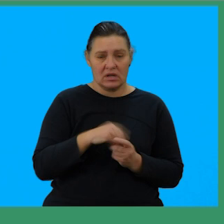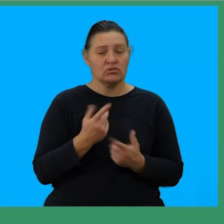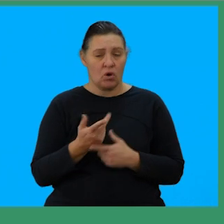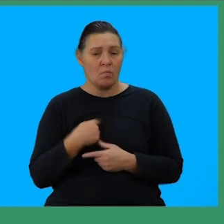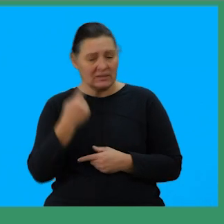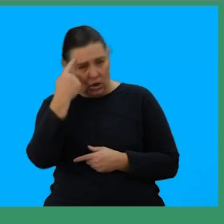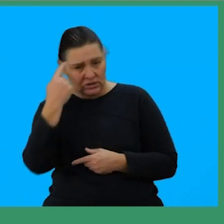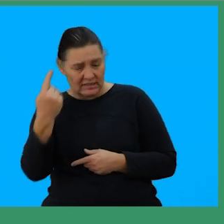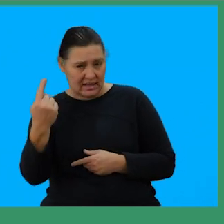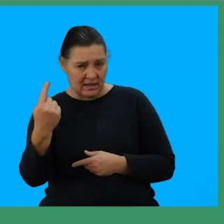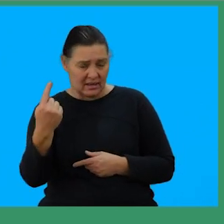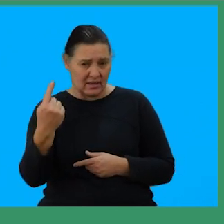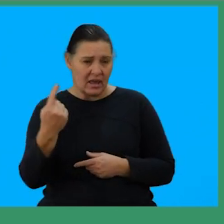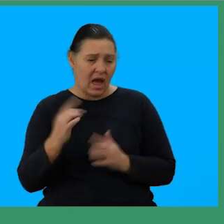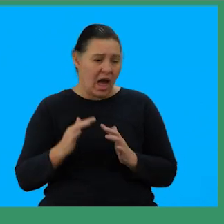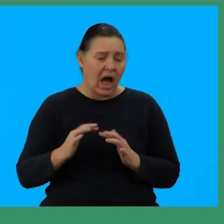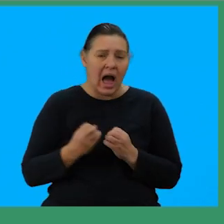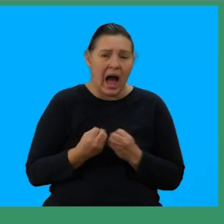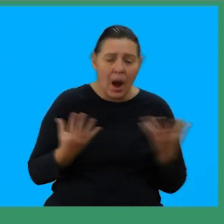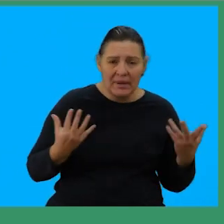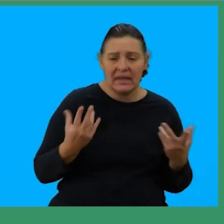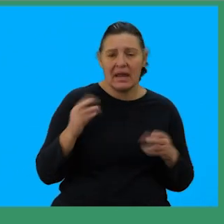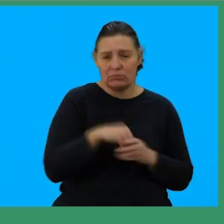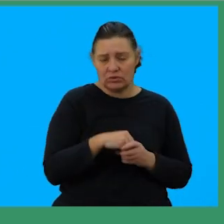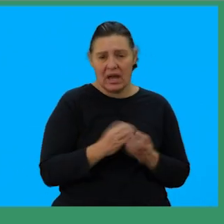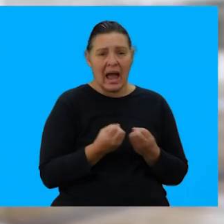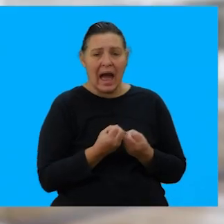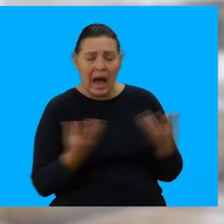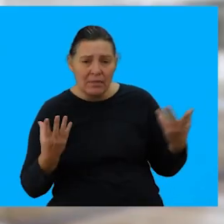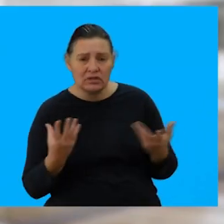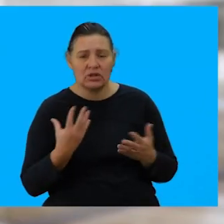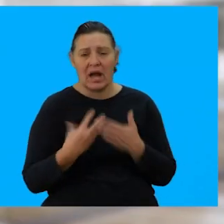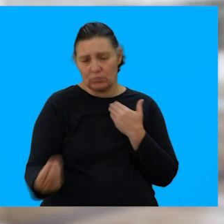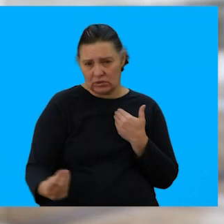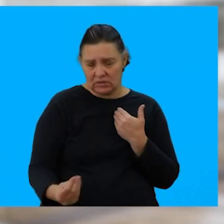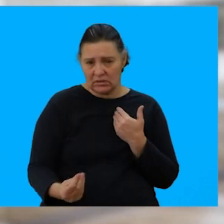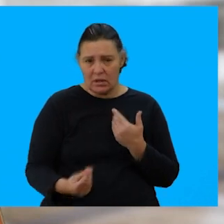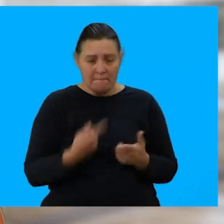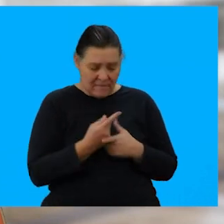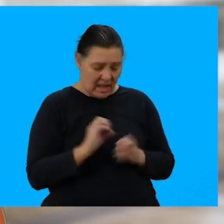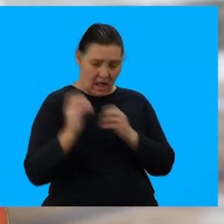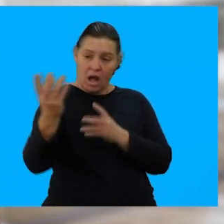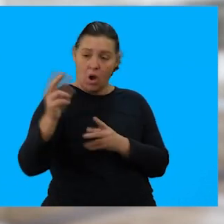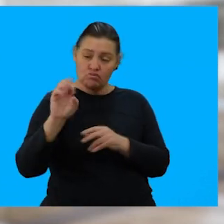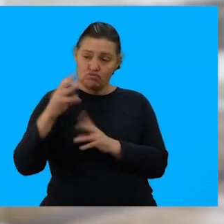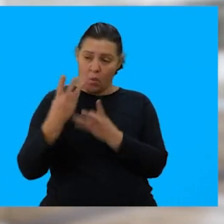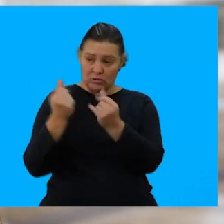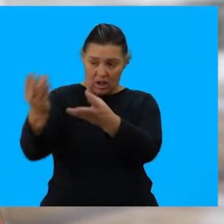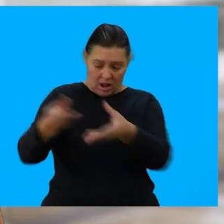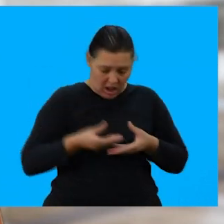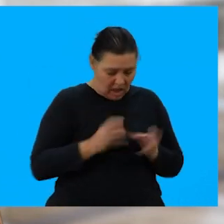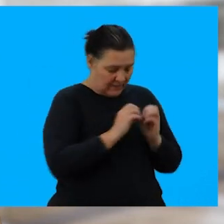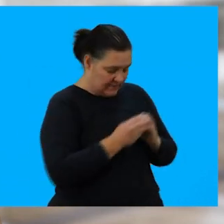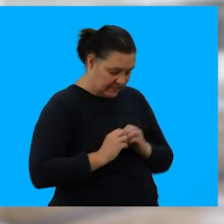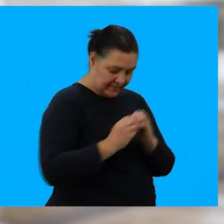input. So you need to consider how many input, how much are the input, how much is the cost of the raw materials, and